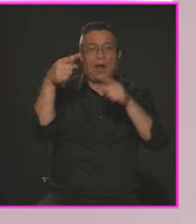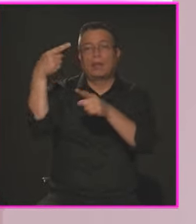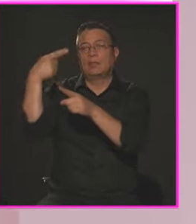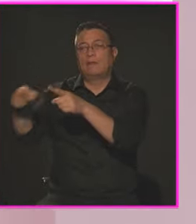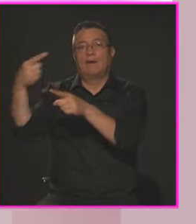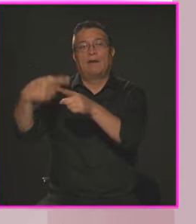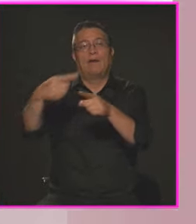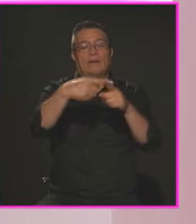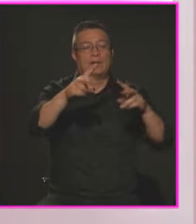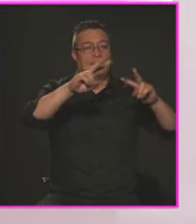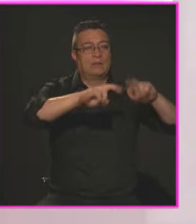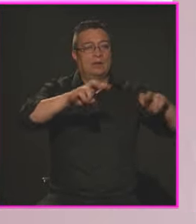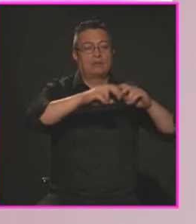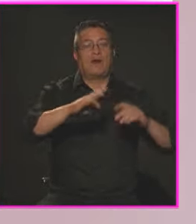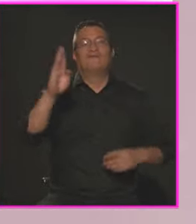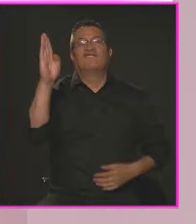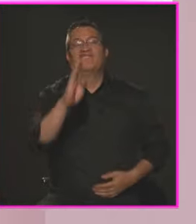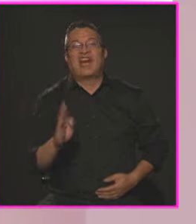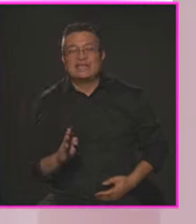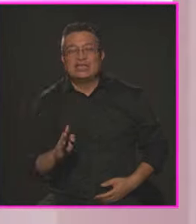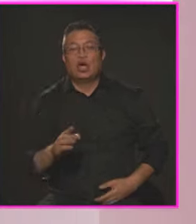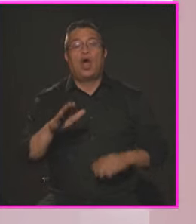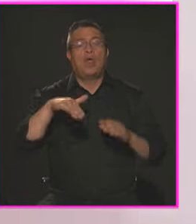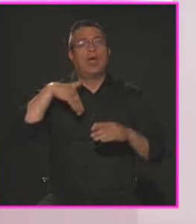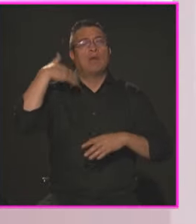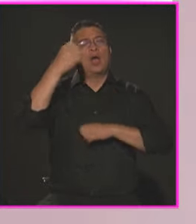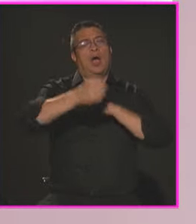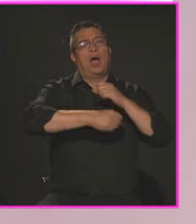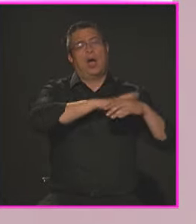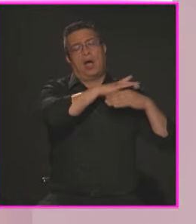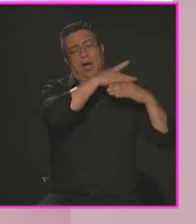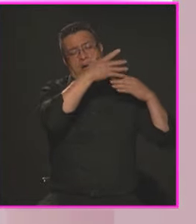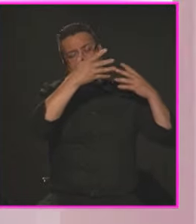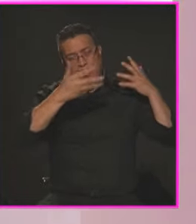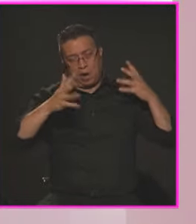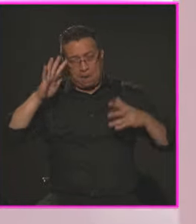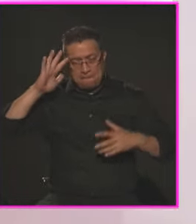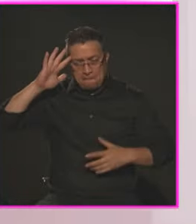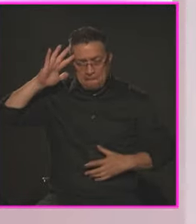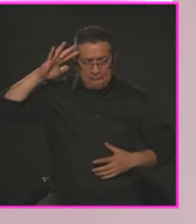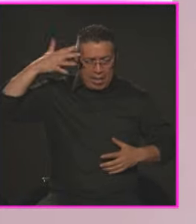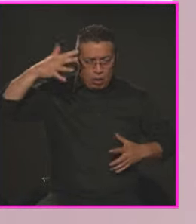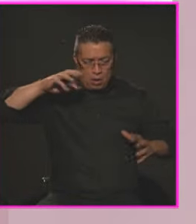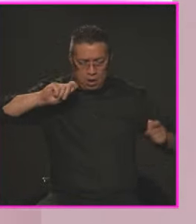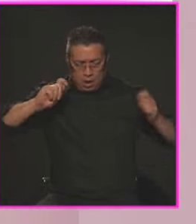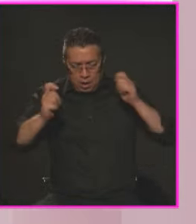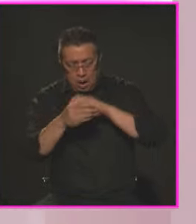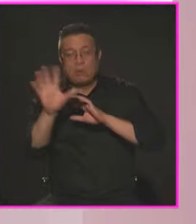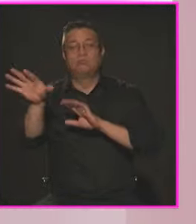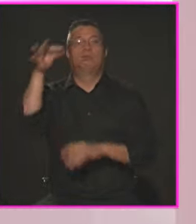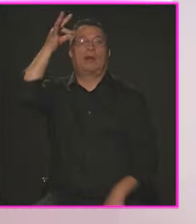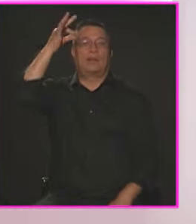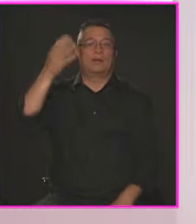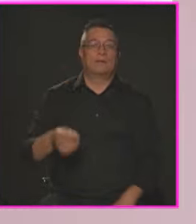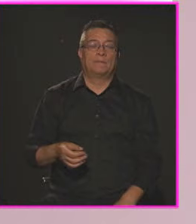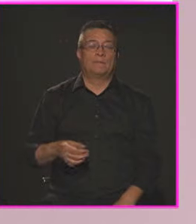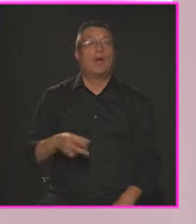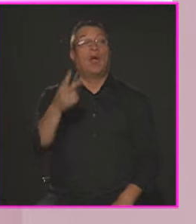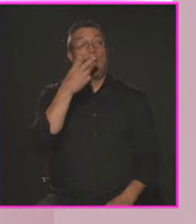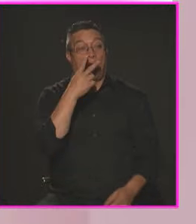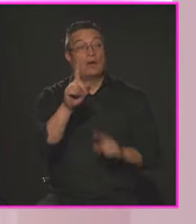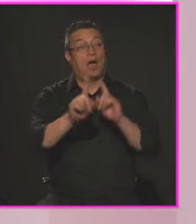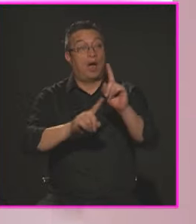a long maturation time, a time of decades. And I will just look at a few examples. I think